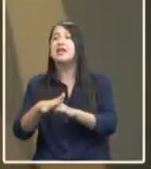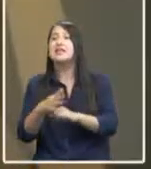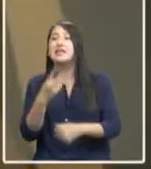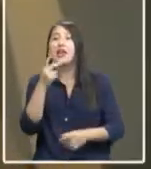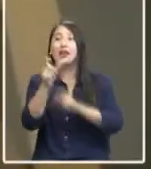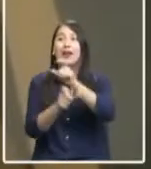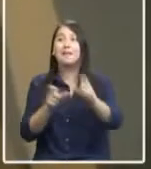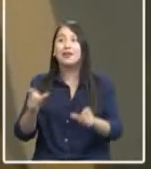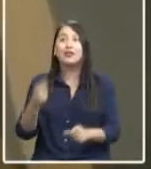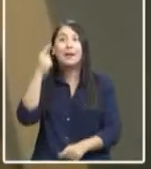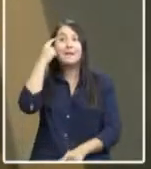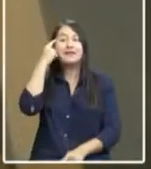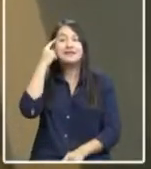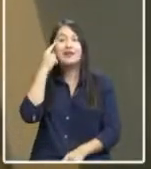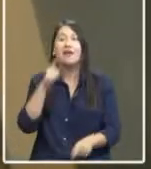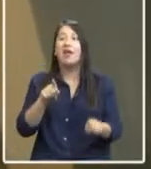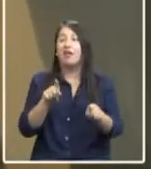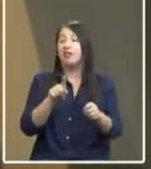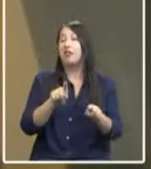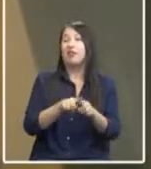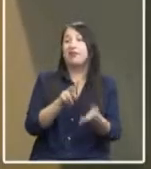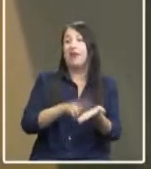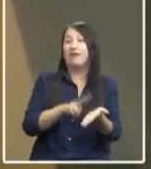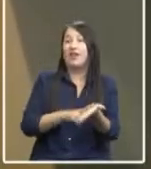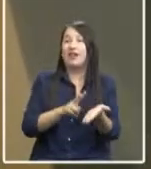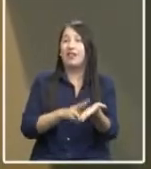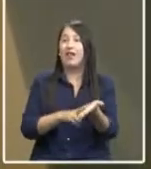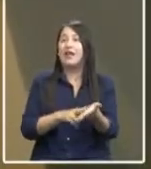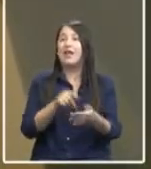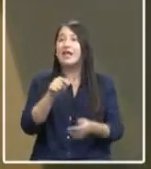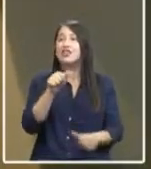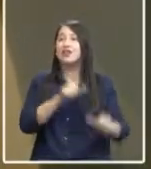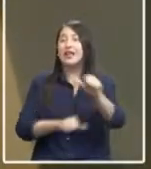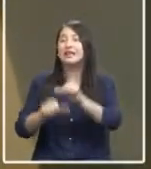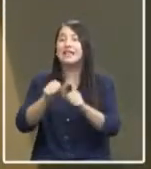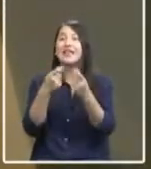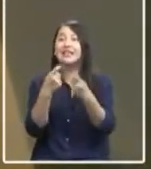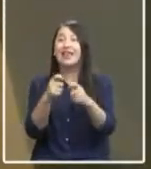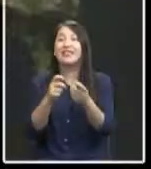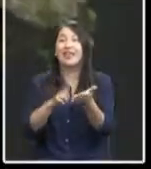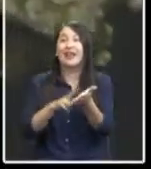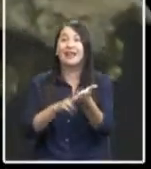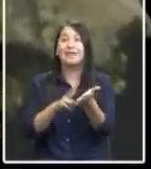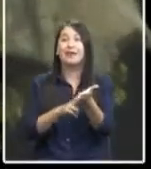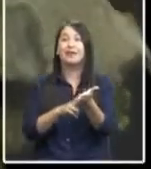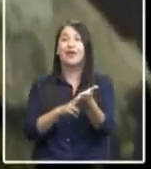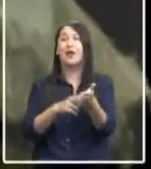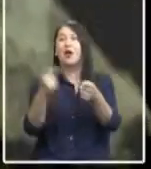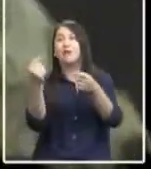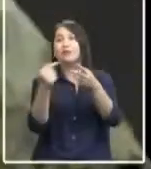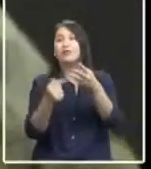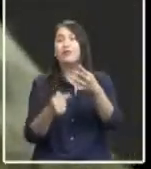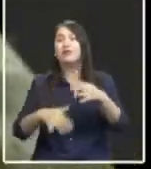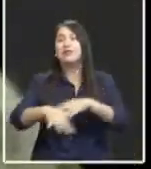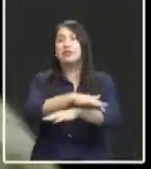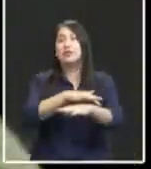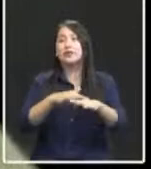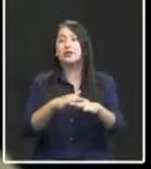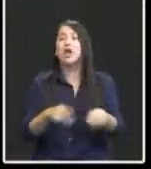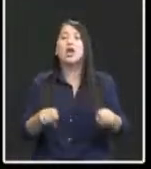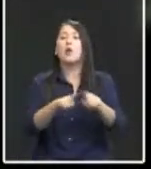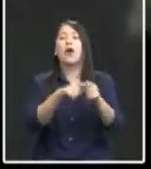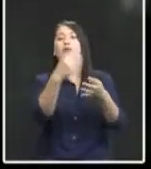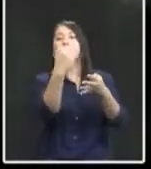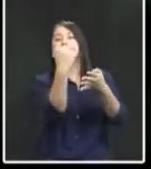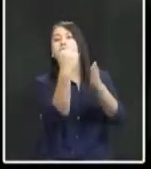the truth turns out to be wrong. And so what science is really about is not a set of facts that you learn in a